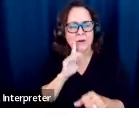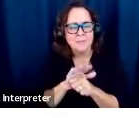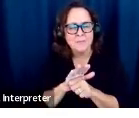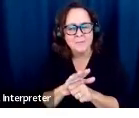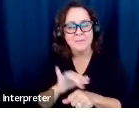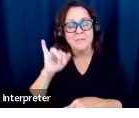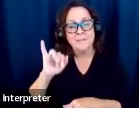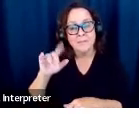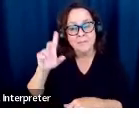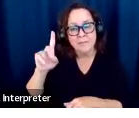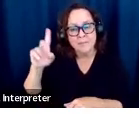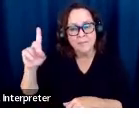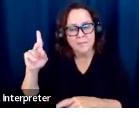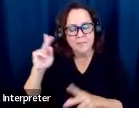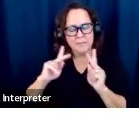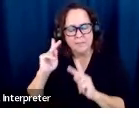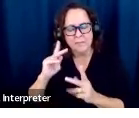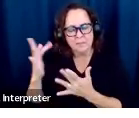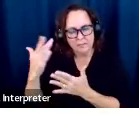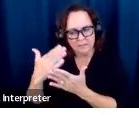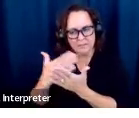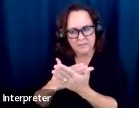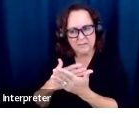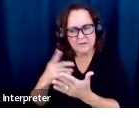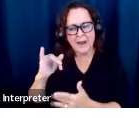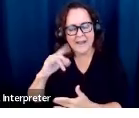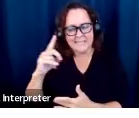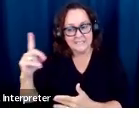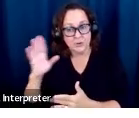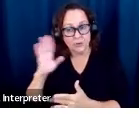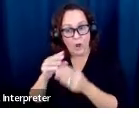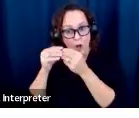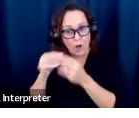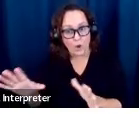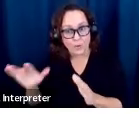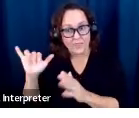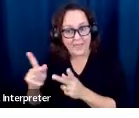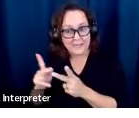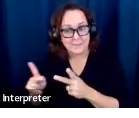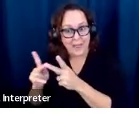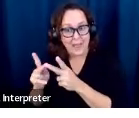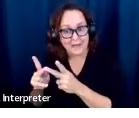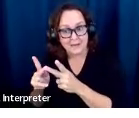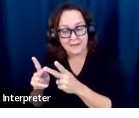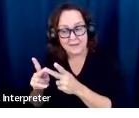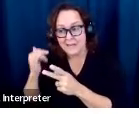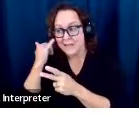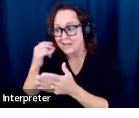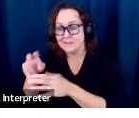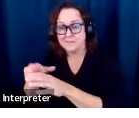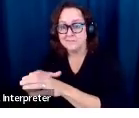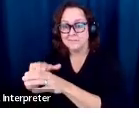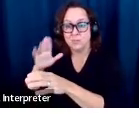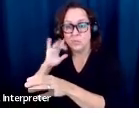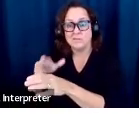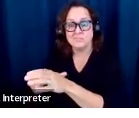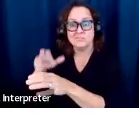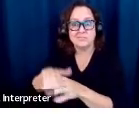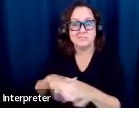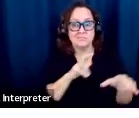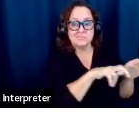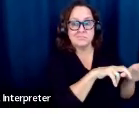So people who are on the IDD wait list will lose that spot once they join the CSW. Is that an